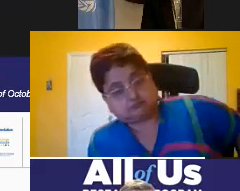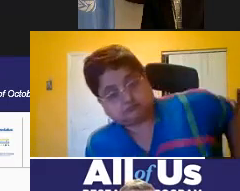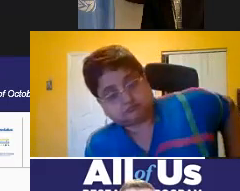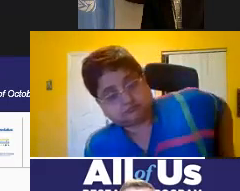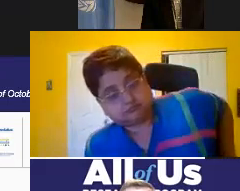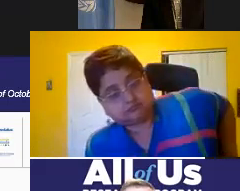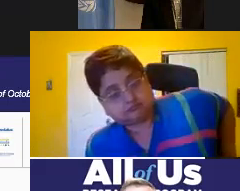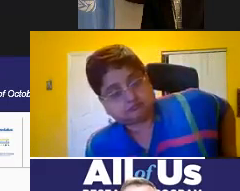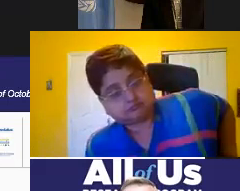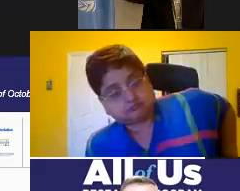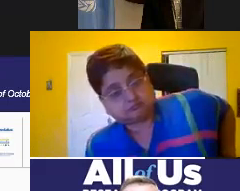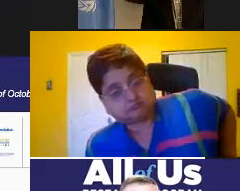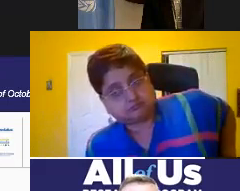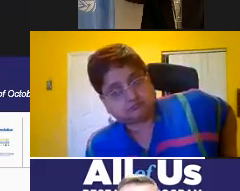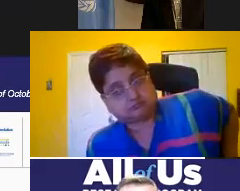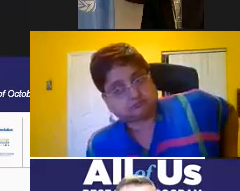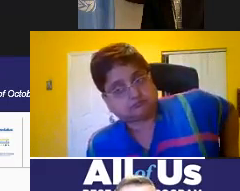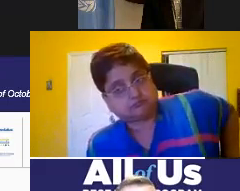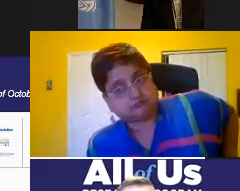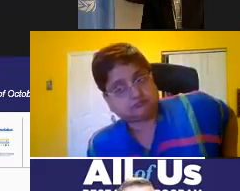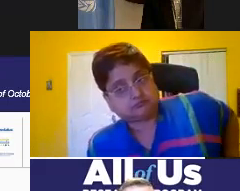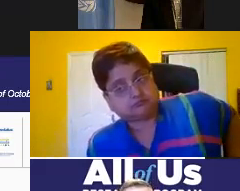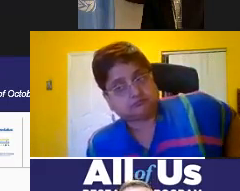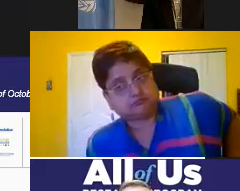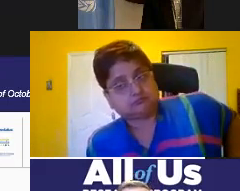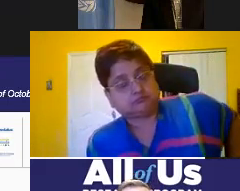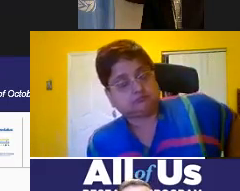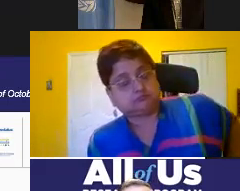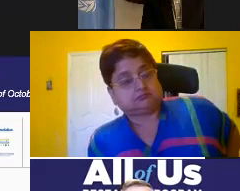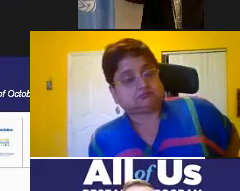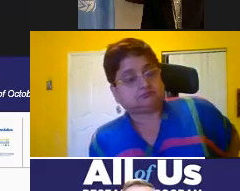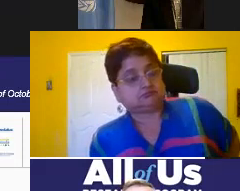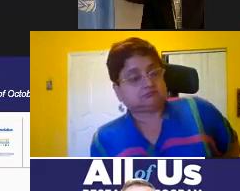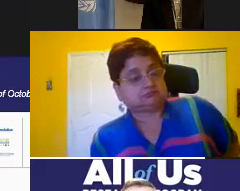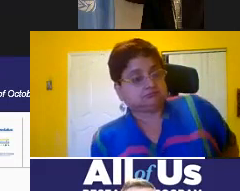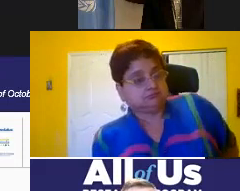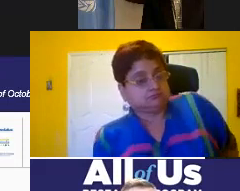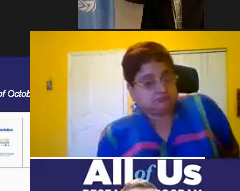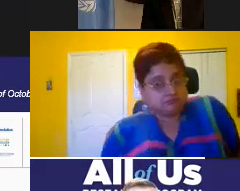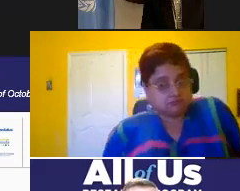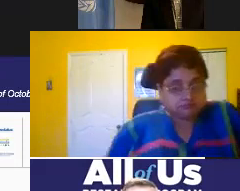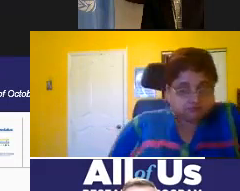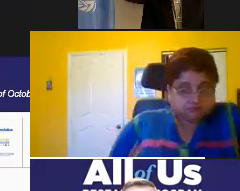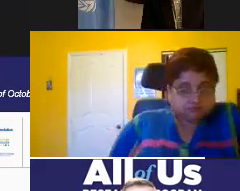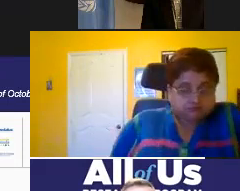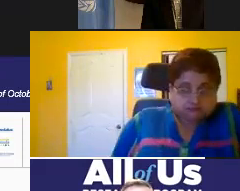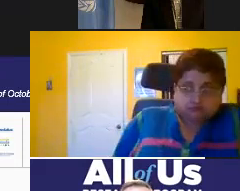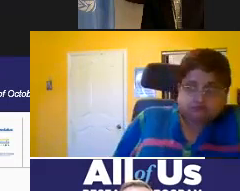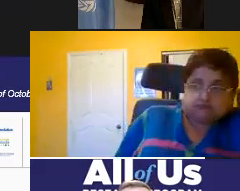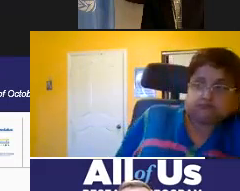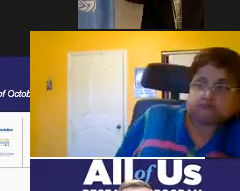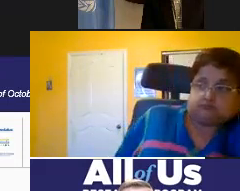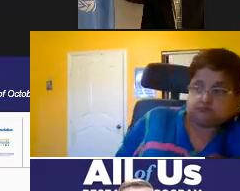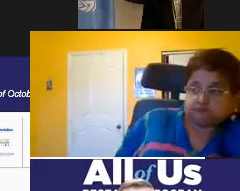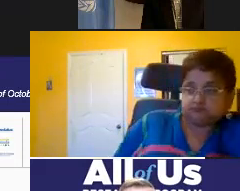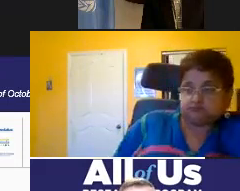Houston, they're the only one that's not a center for independent living, but they are a TA center for independent living centers and